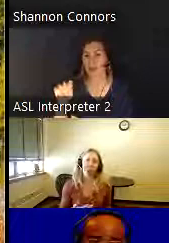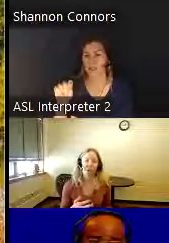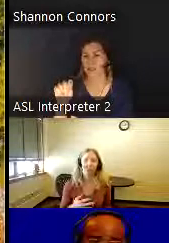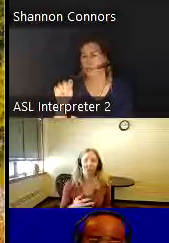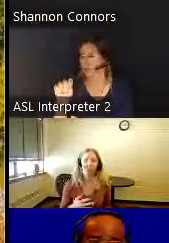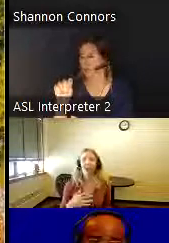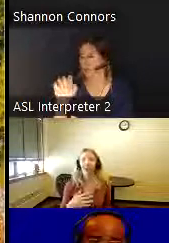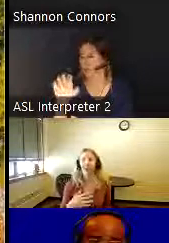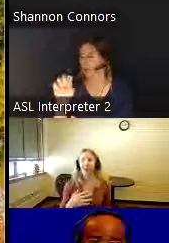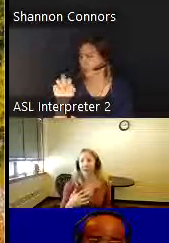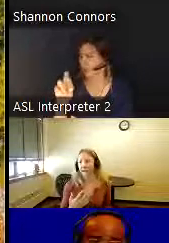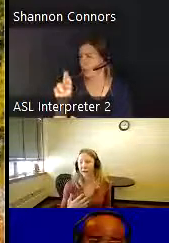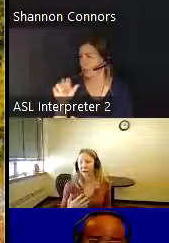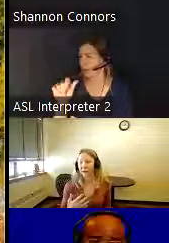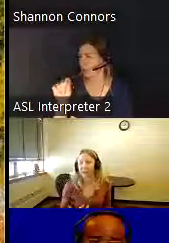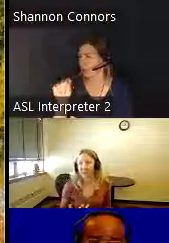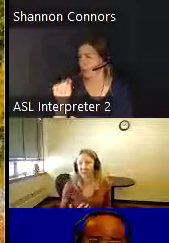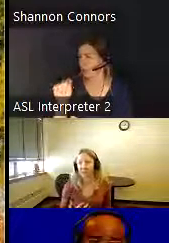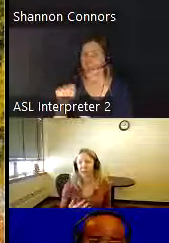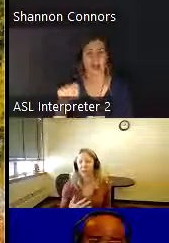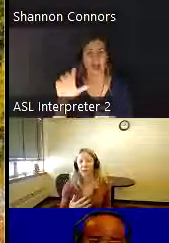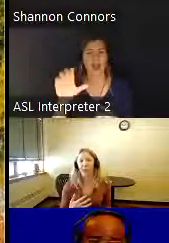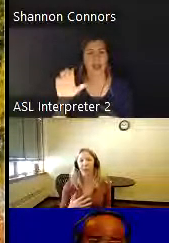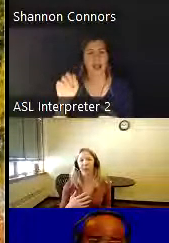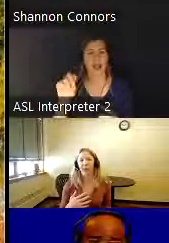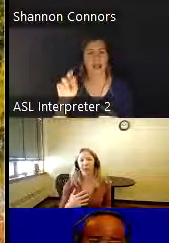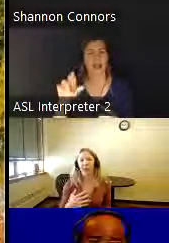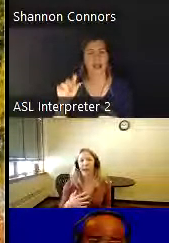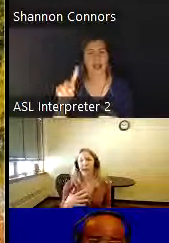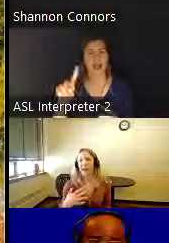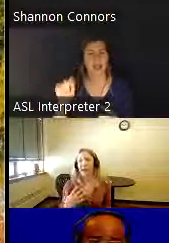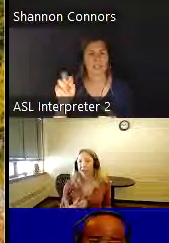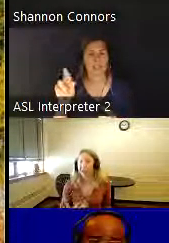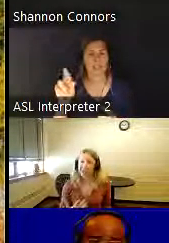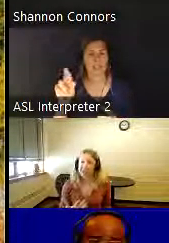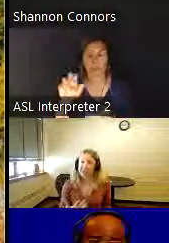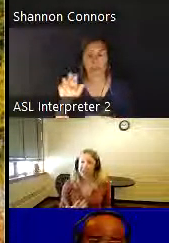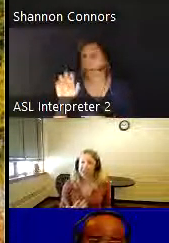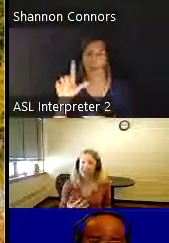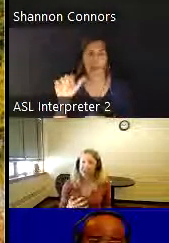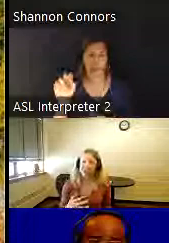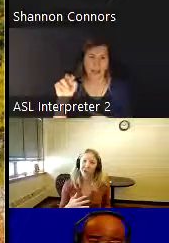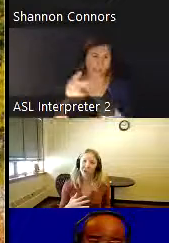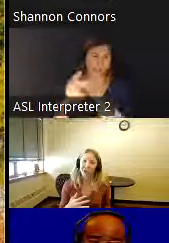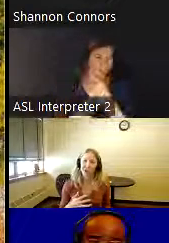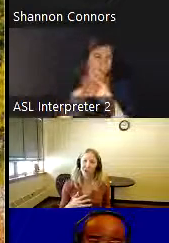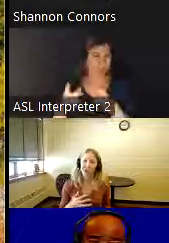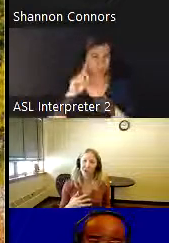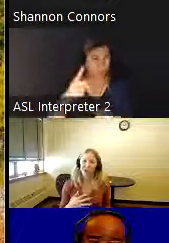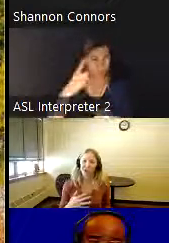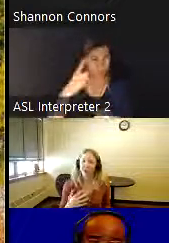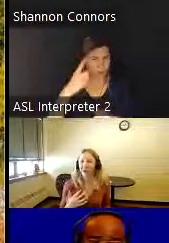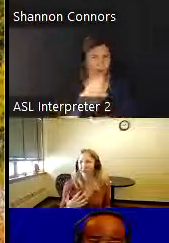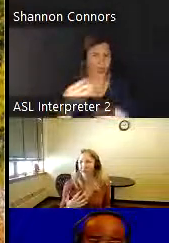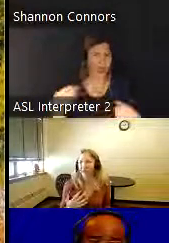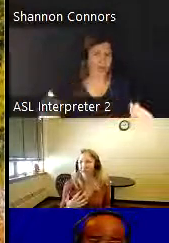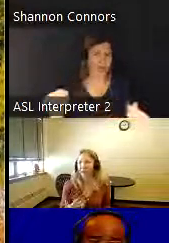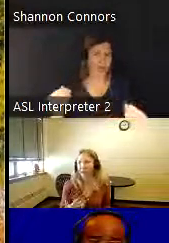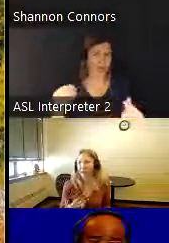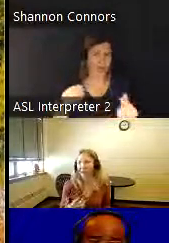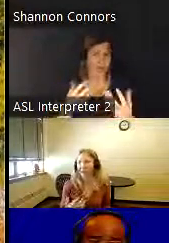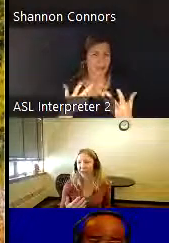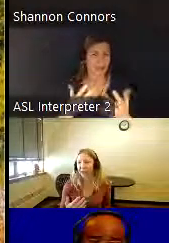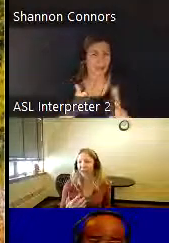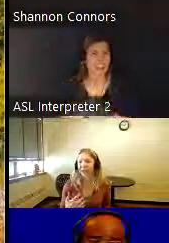relate to a land conservancy or land trust who is looking at their conservation initiative and trying to think about